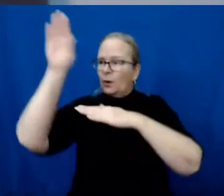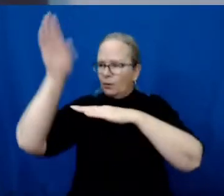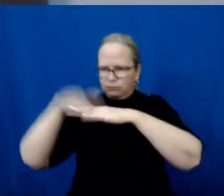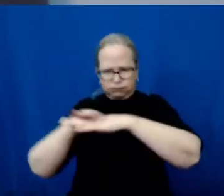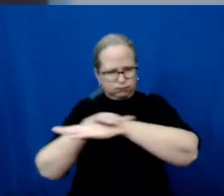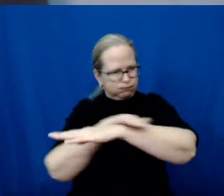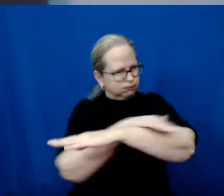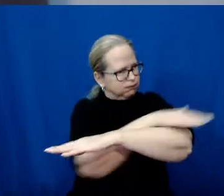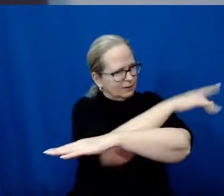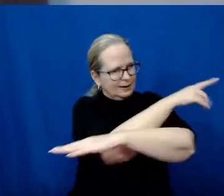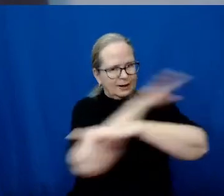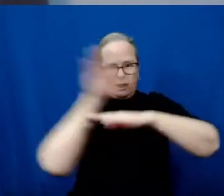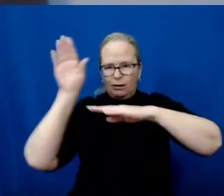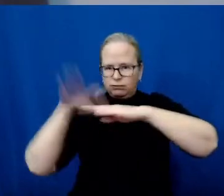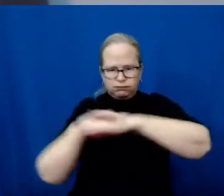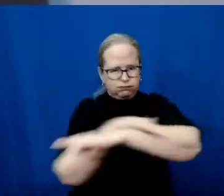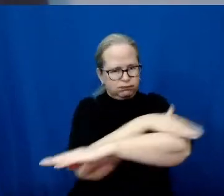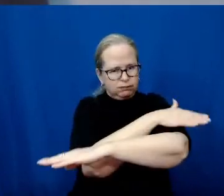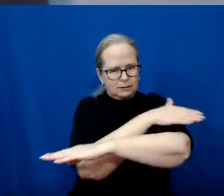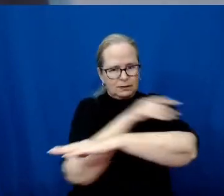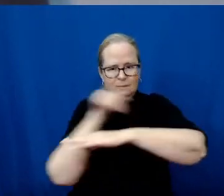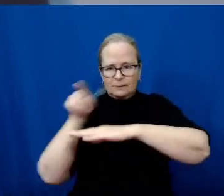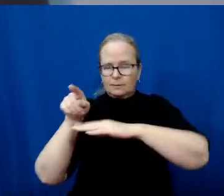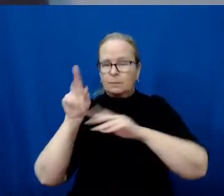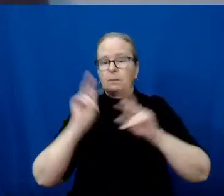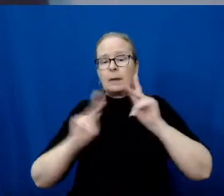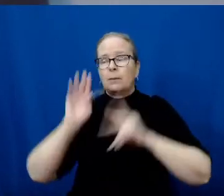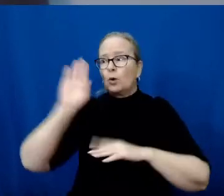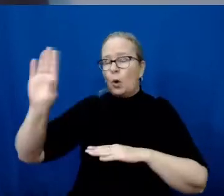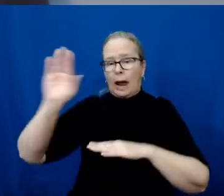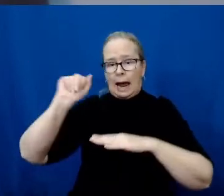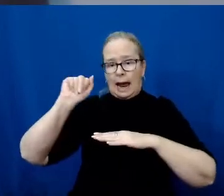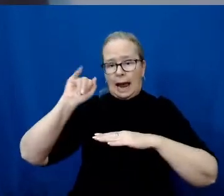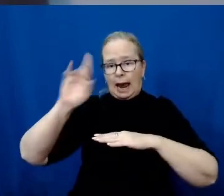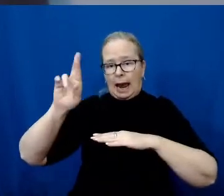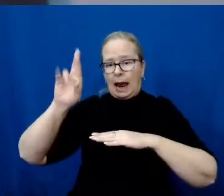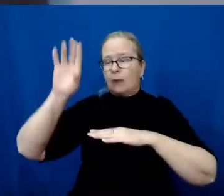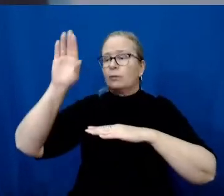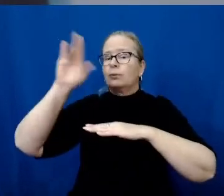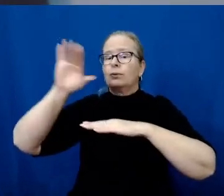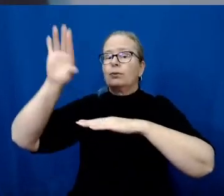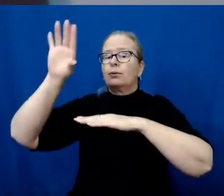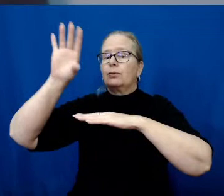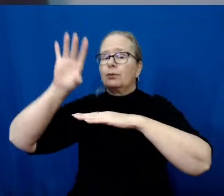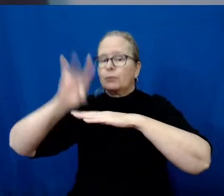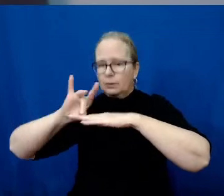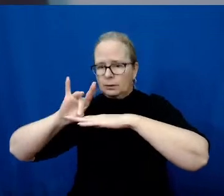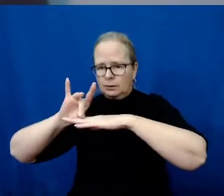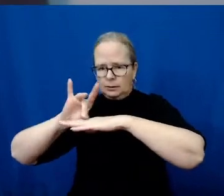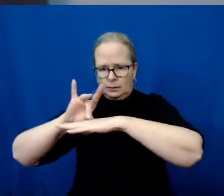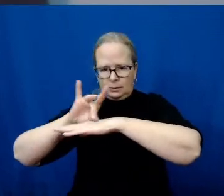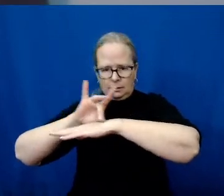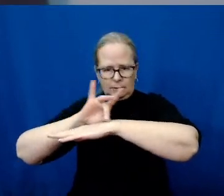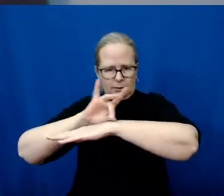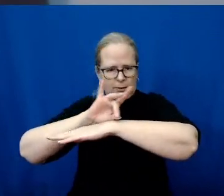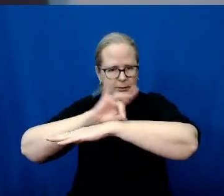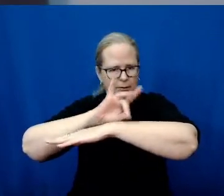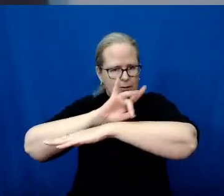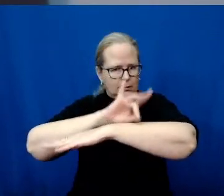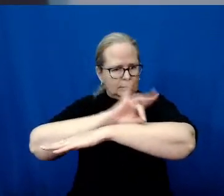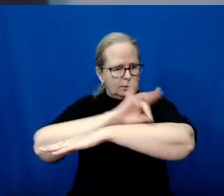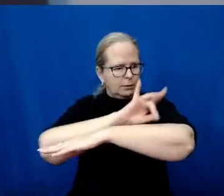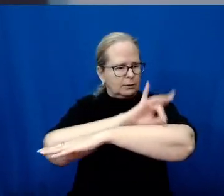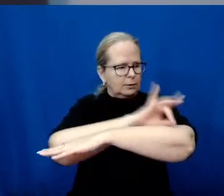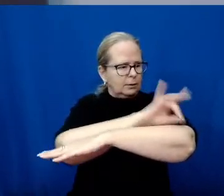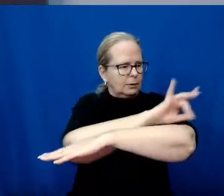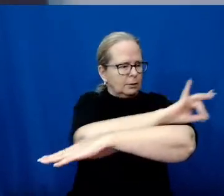contaminated air, the virus on the air, onto a conveyor belt that can get moved throughout the home. So that's the first thing we want to do, is we want to